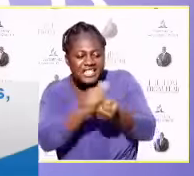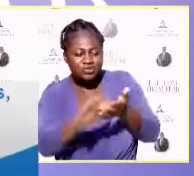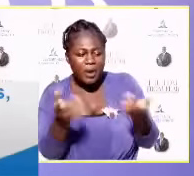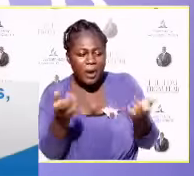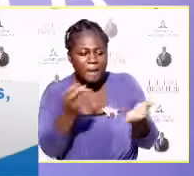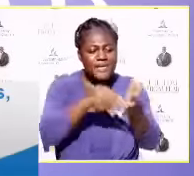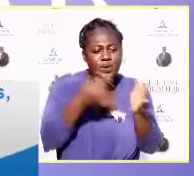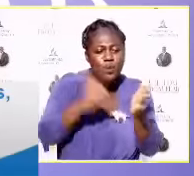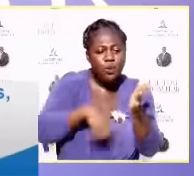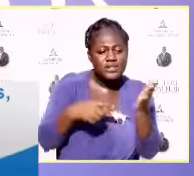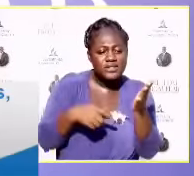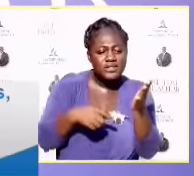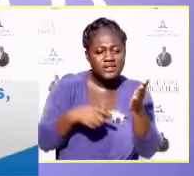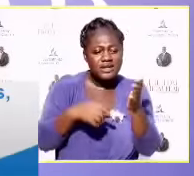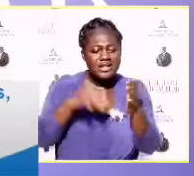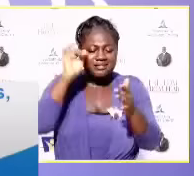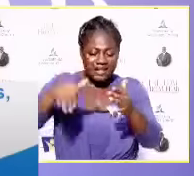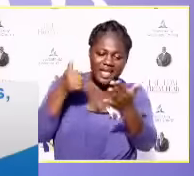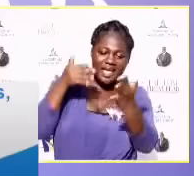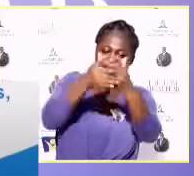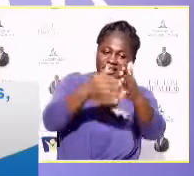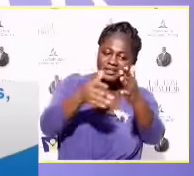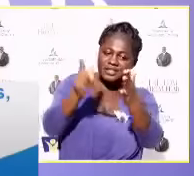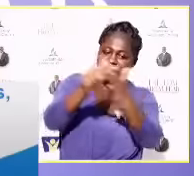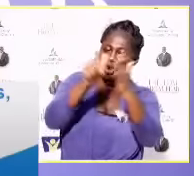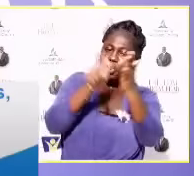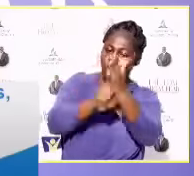Anything that goes against the word of God.